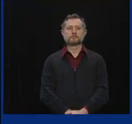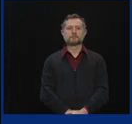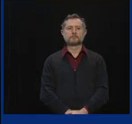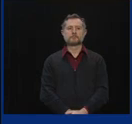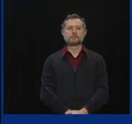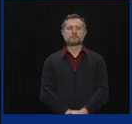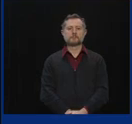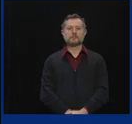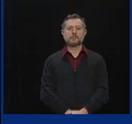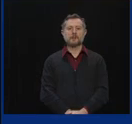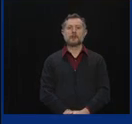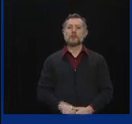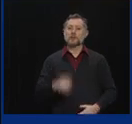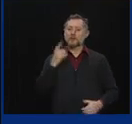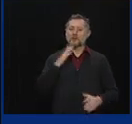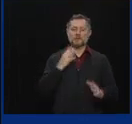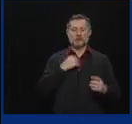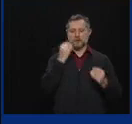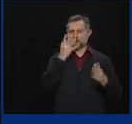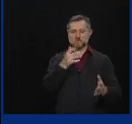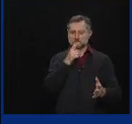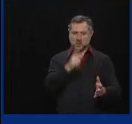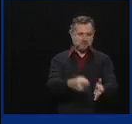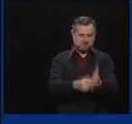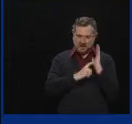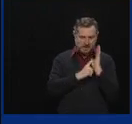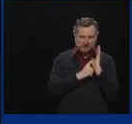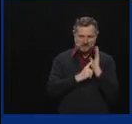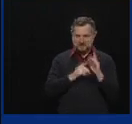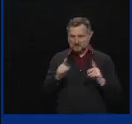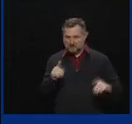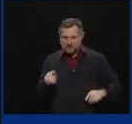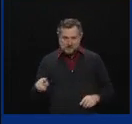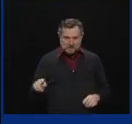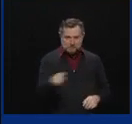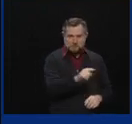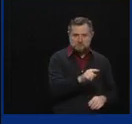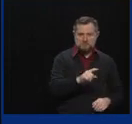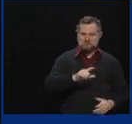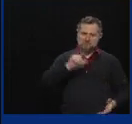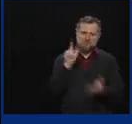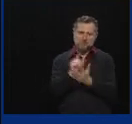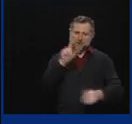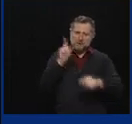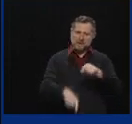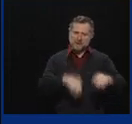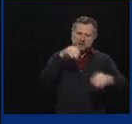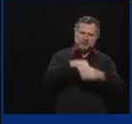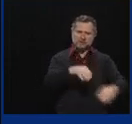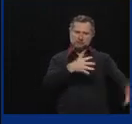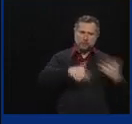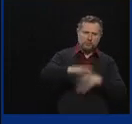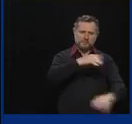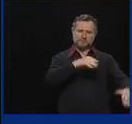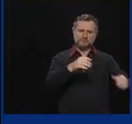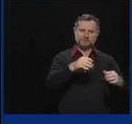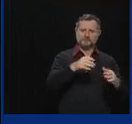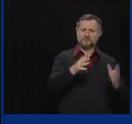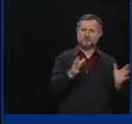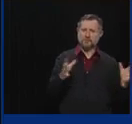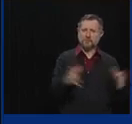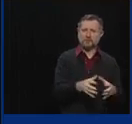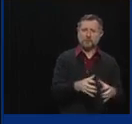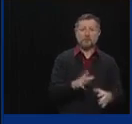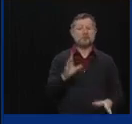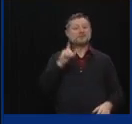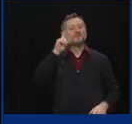I am not mandating that people have to avoid indoor gatherings. I'm simply saying that the smartest gathering is going to have people who are wearing